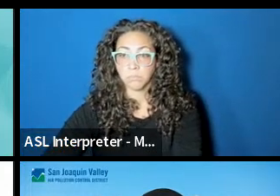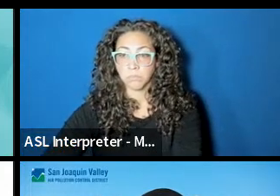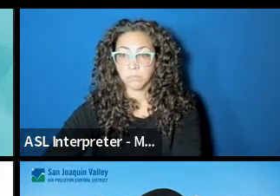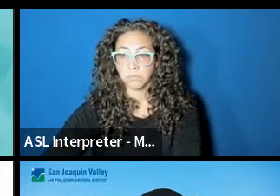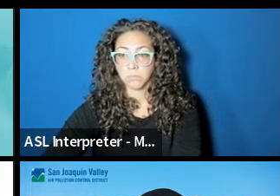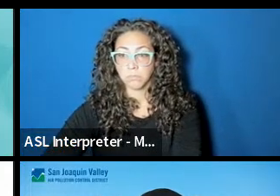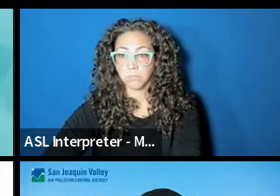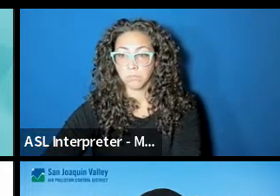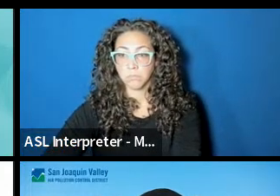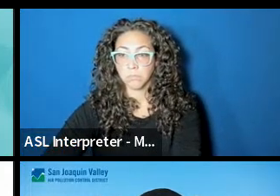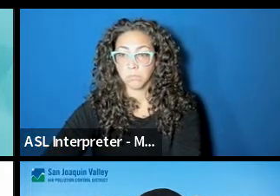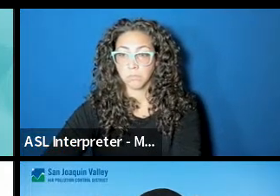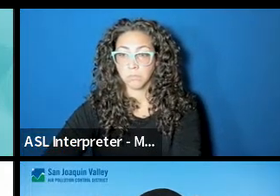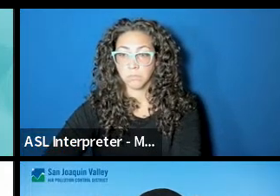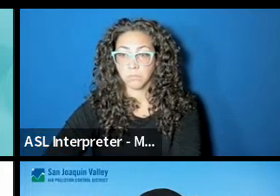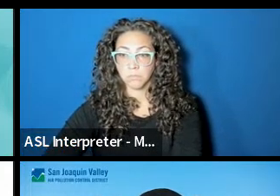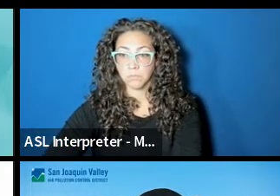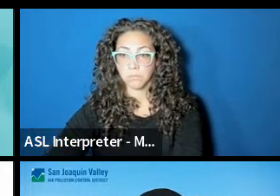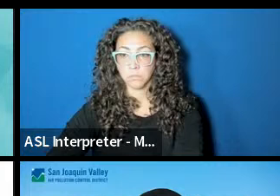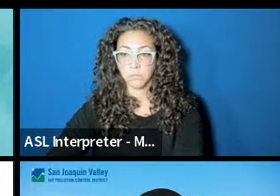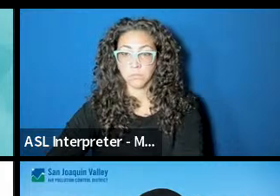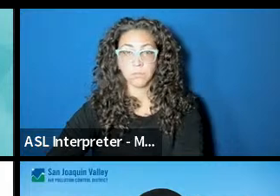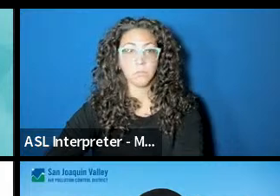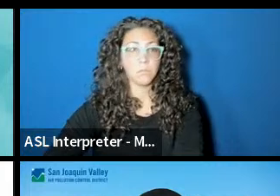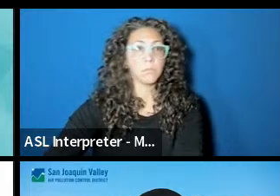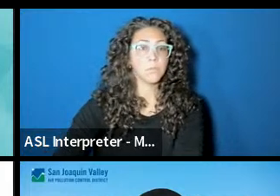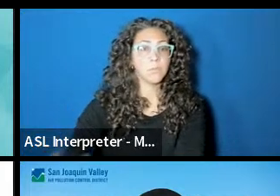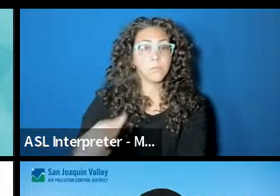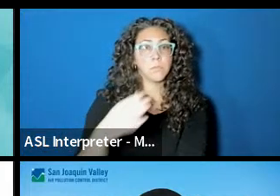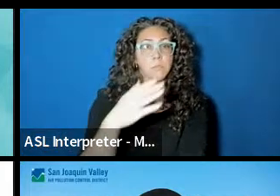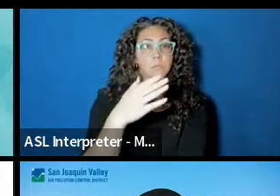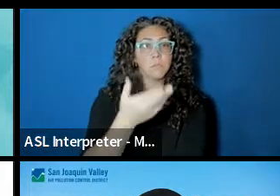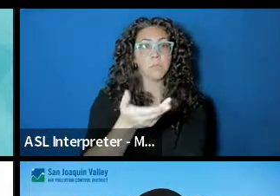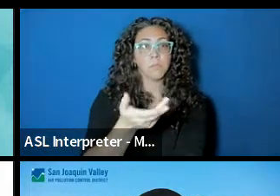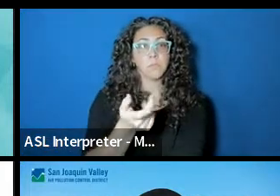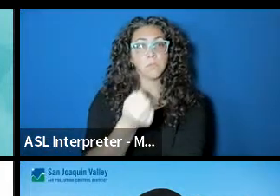We can, okay, Everett, I see you're unmuted again.